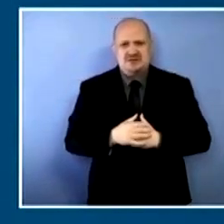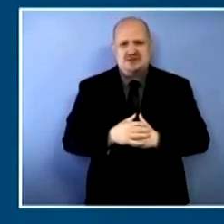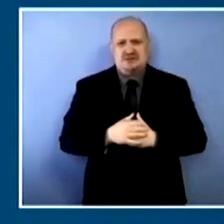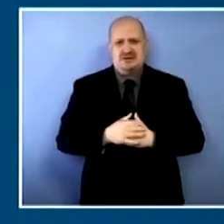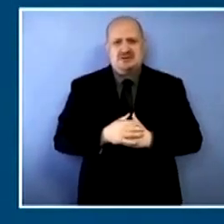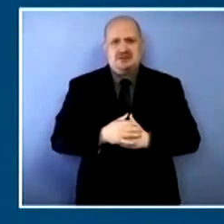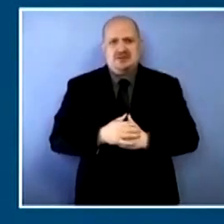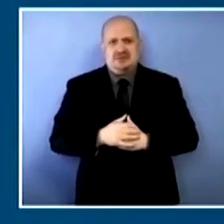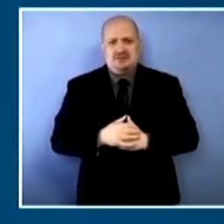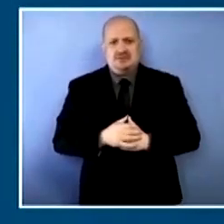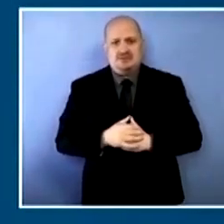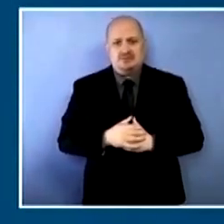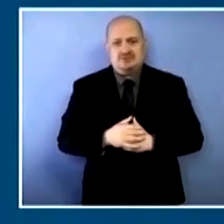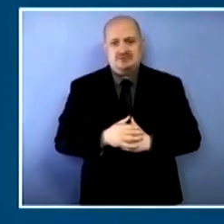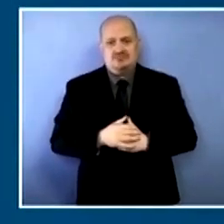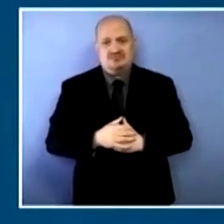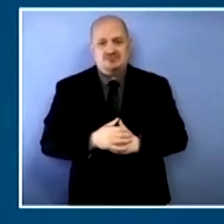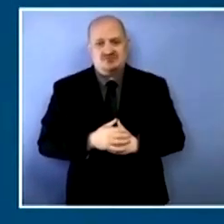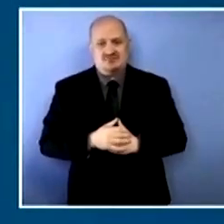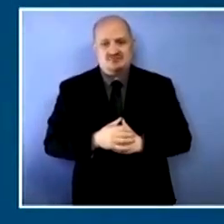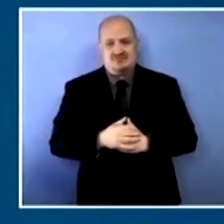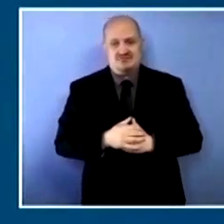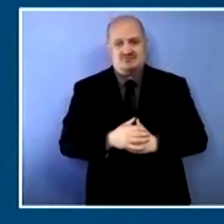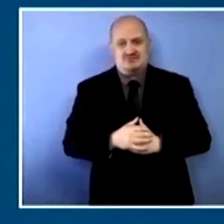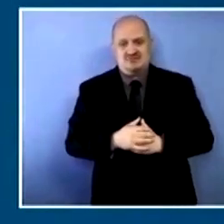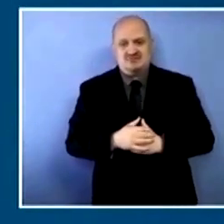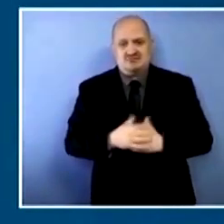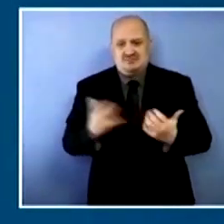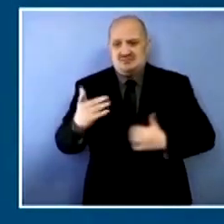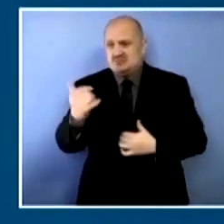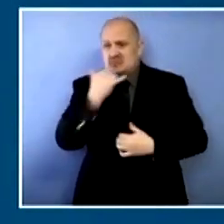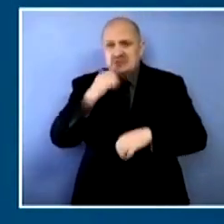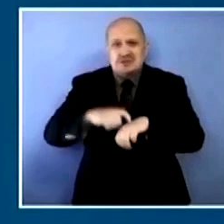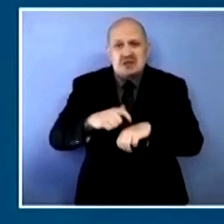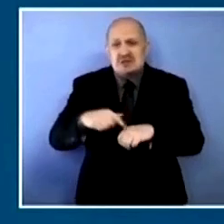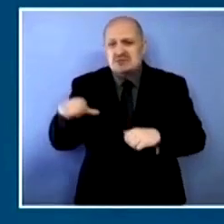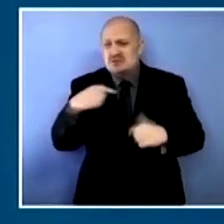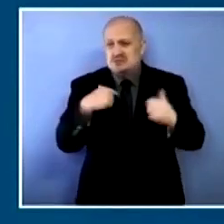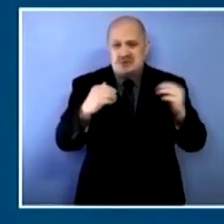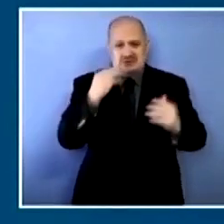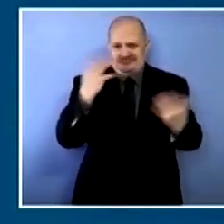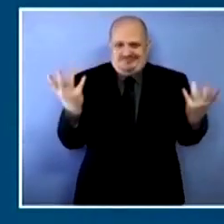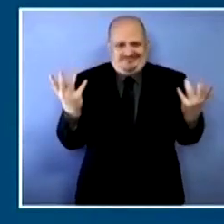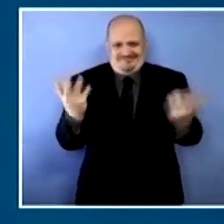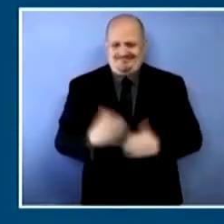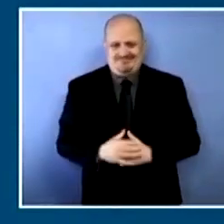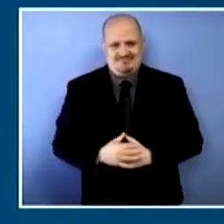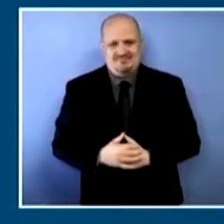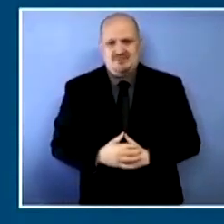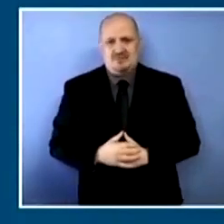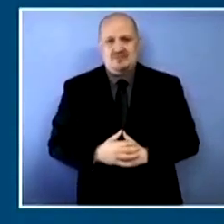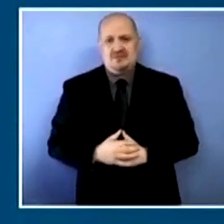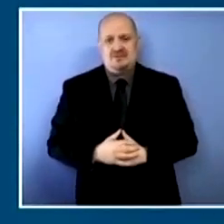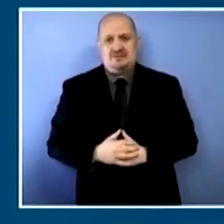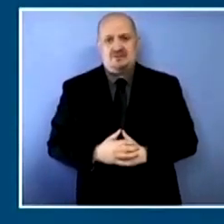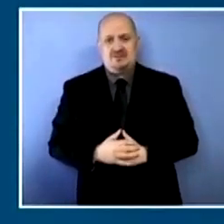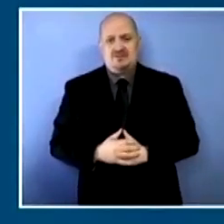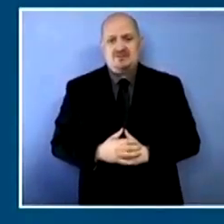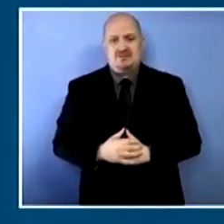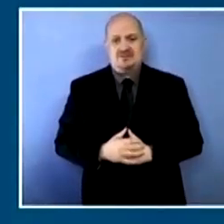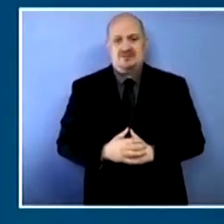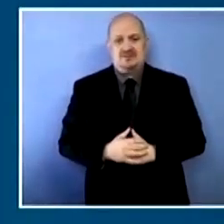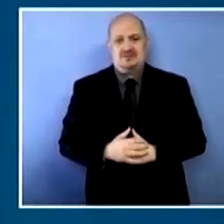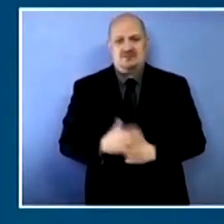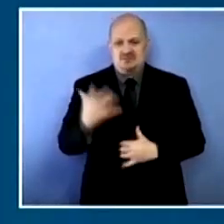When the beating finally stopped, they left me on the ground with blood streaming down my face. I was in great pain. I knew I needed medical attention,